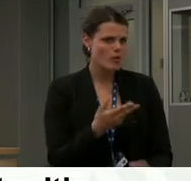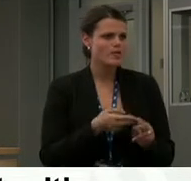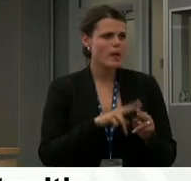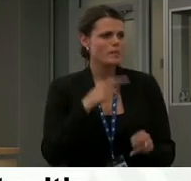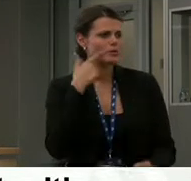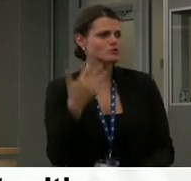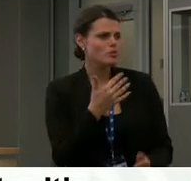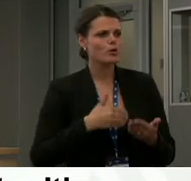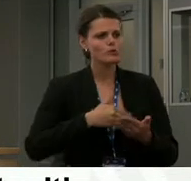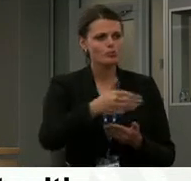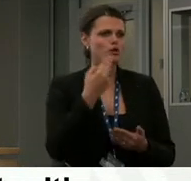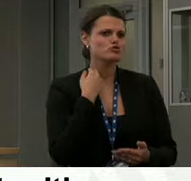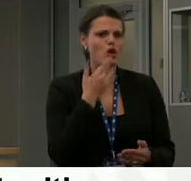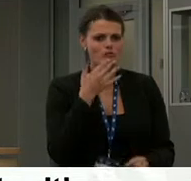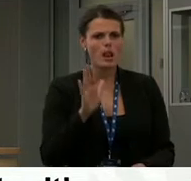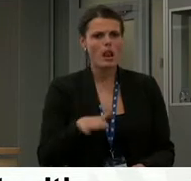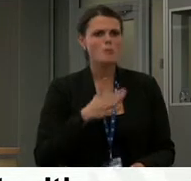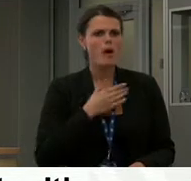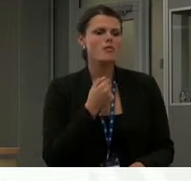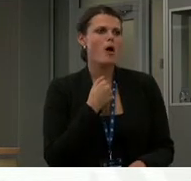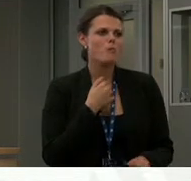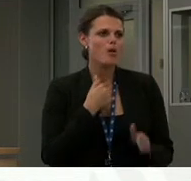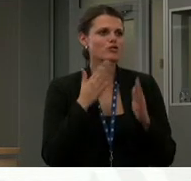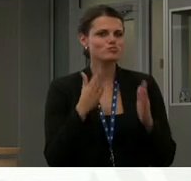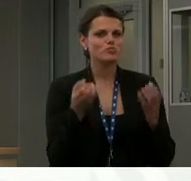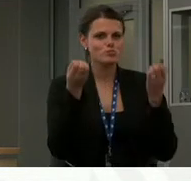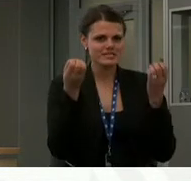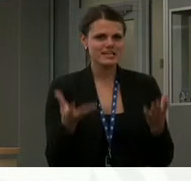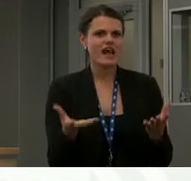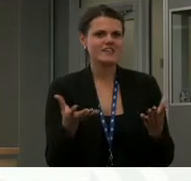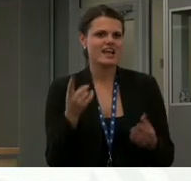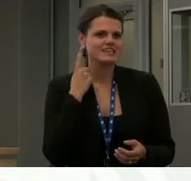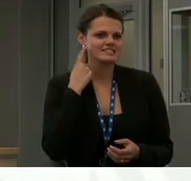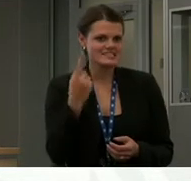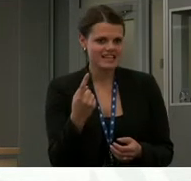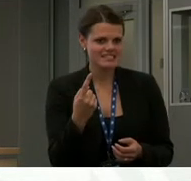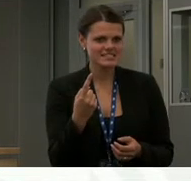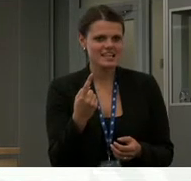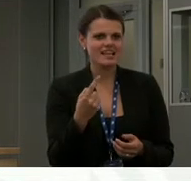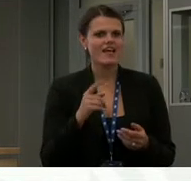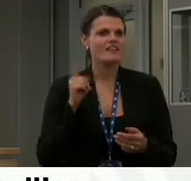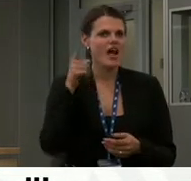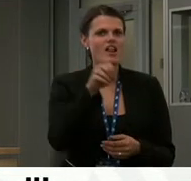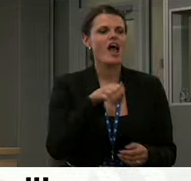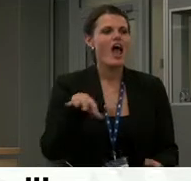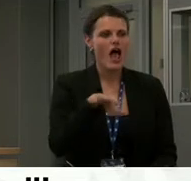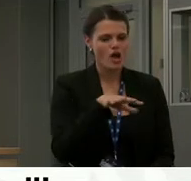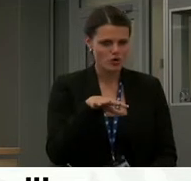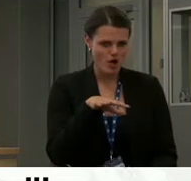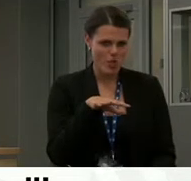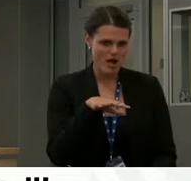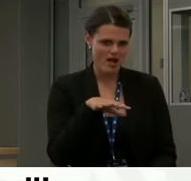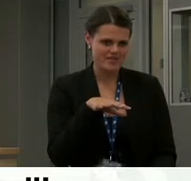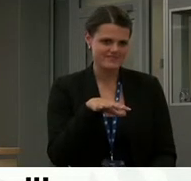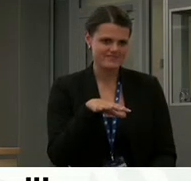to the human rights issues in Latvian. So probably I will continue in English for my voice to be